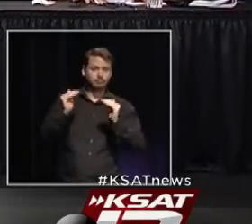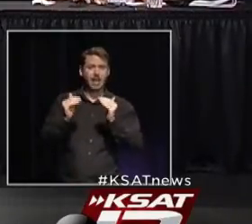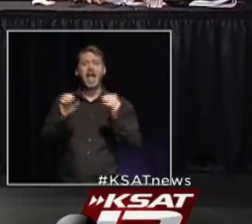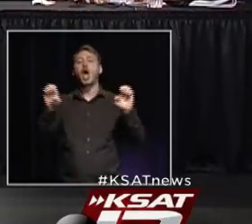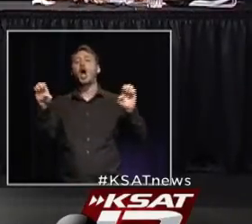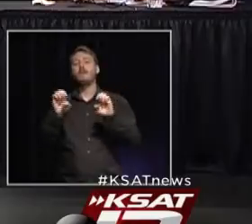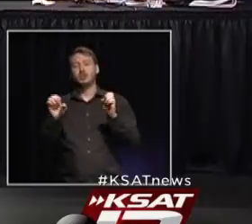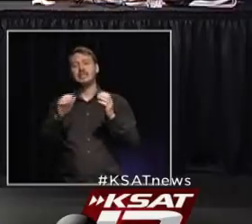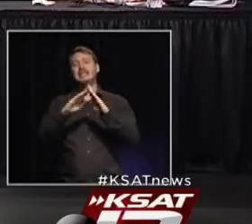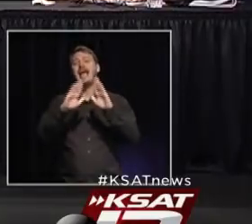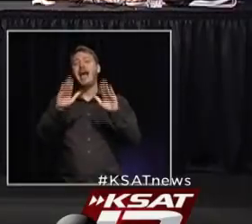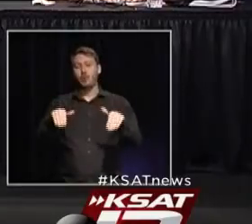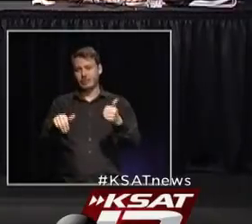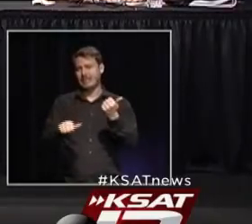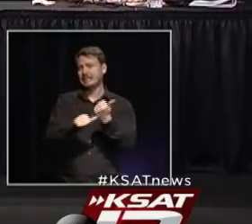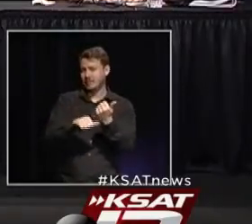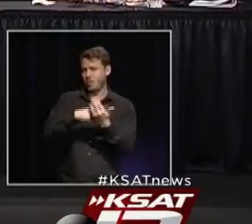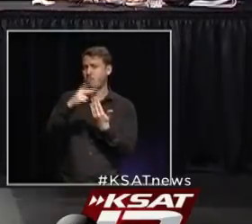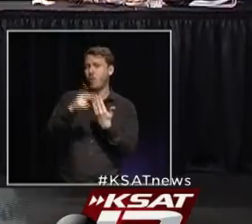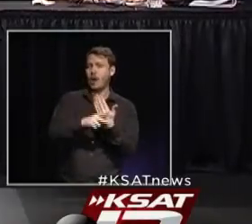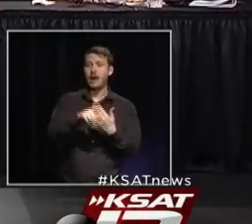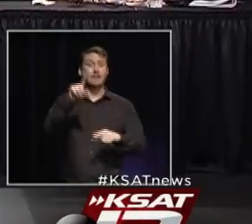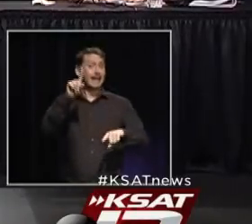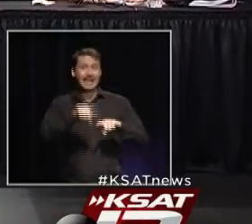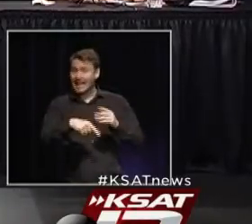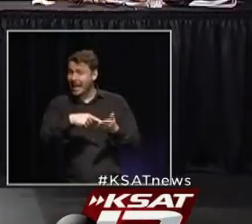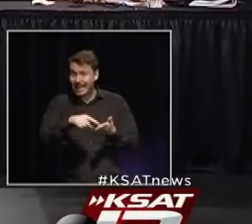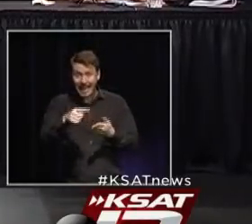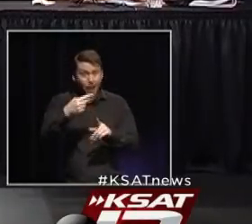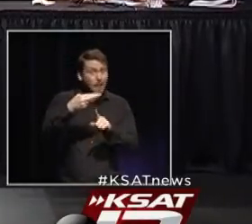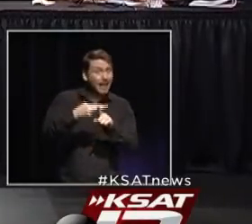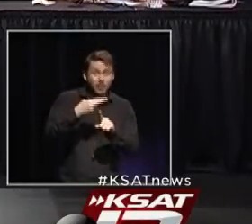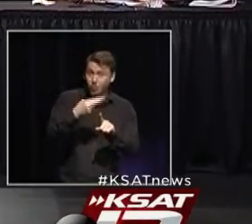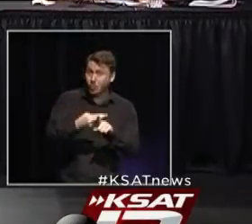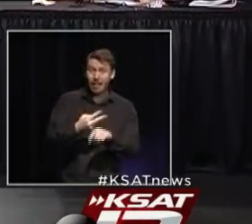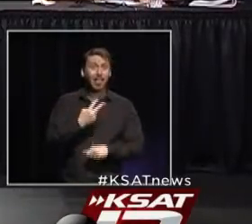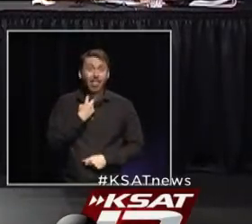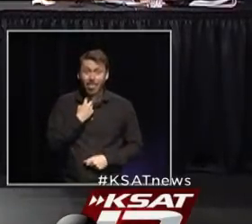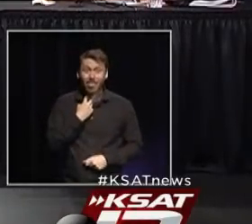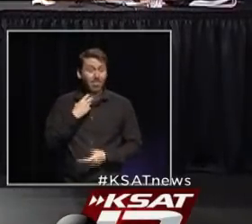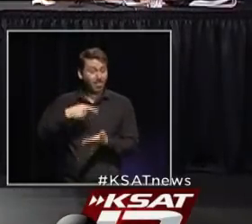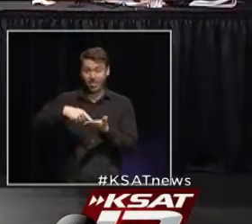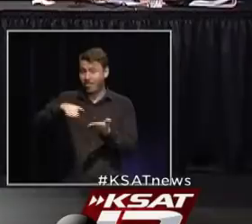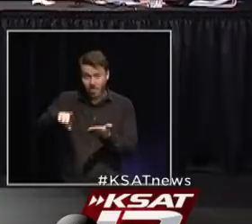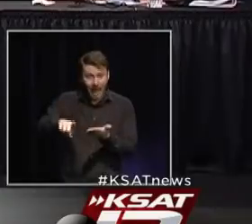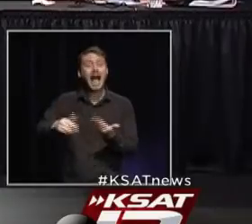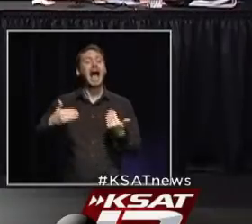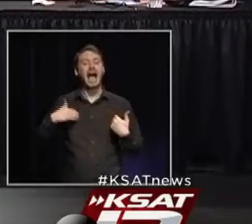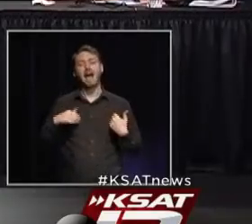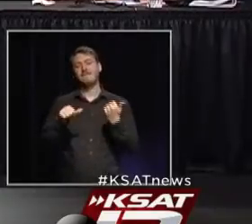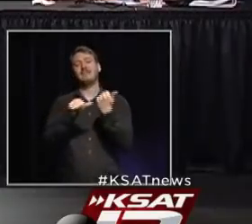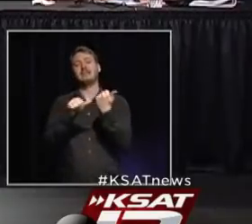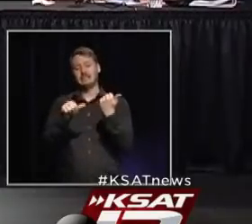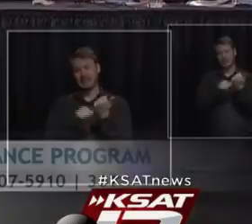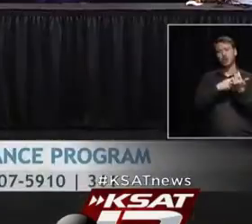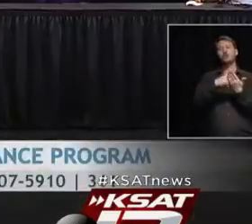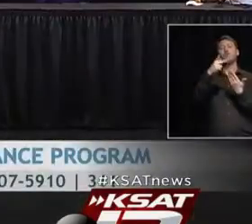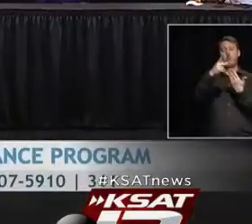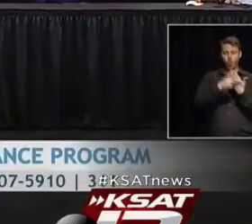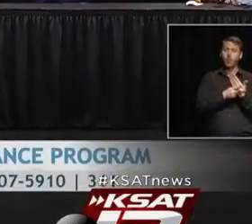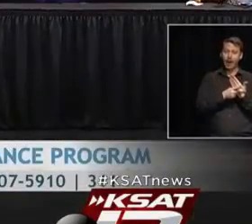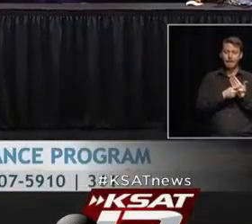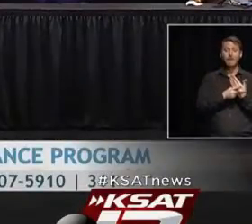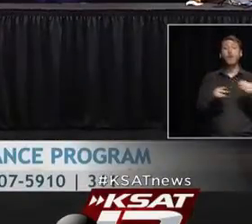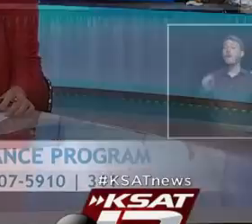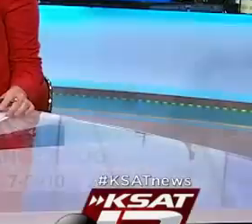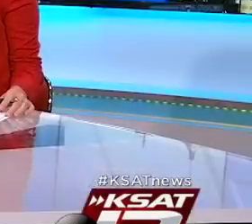assistance program. If you need help paying rent during this period of time, there is assistance through our emergency housing assistance program. You can get